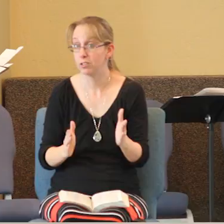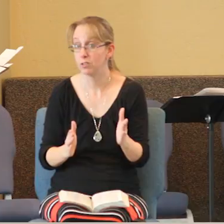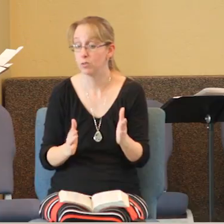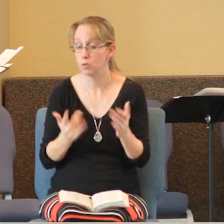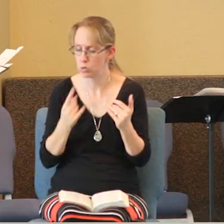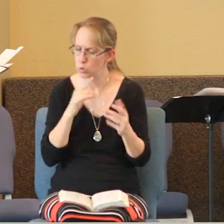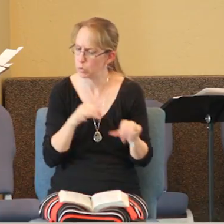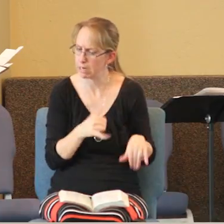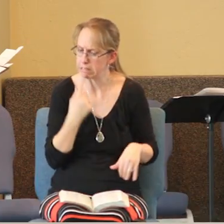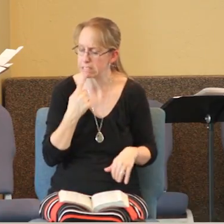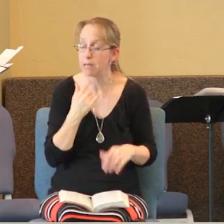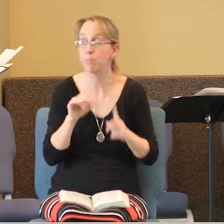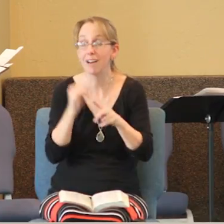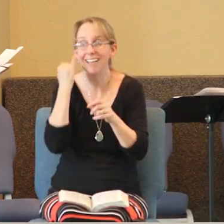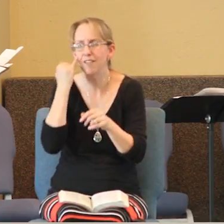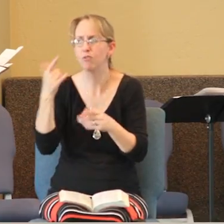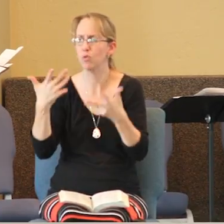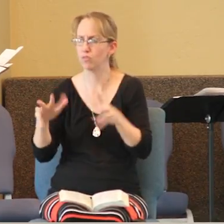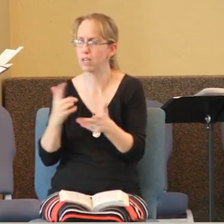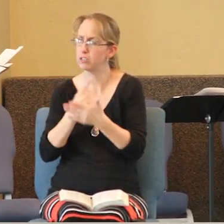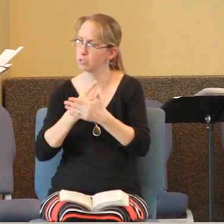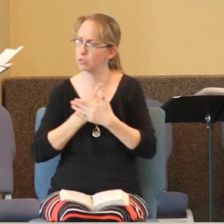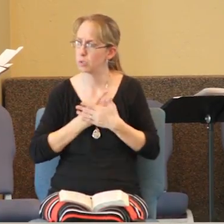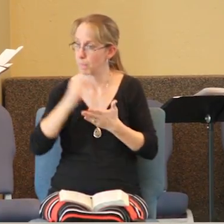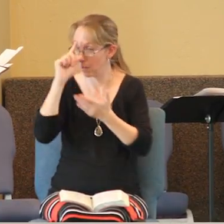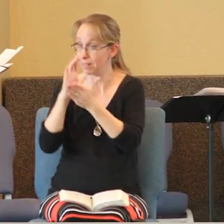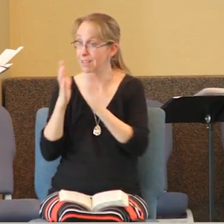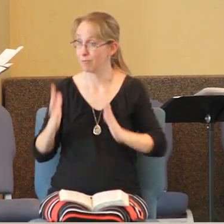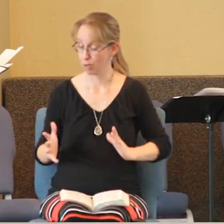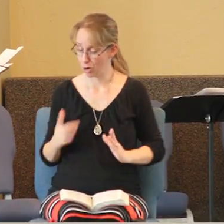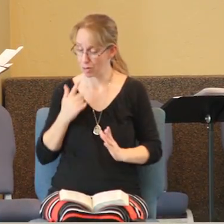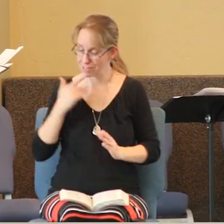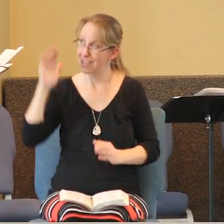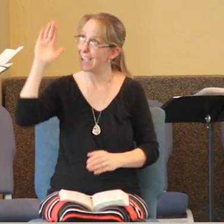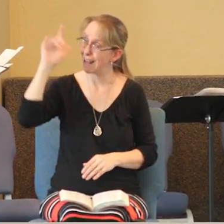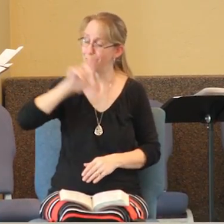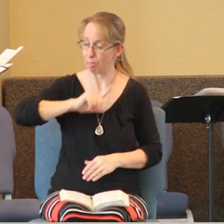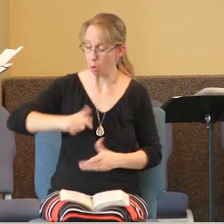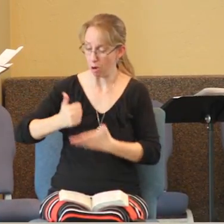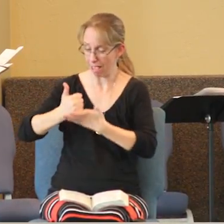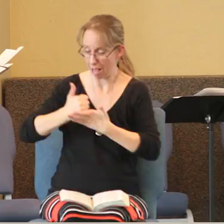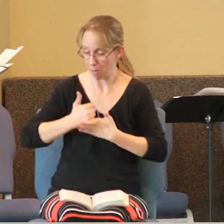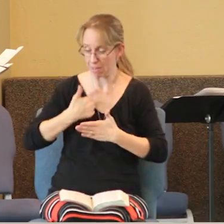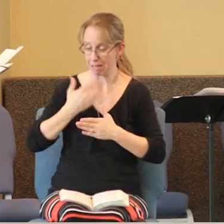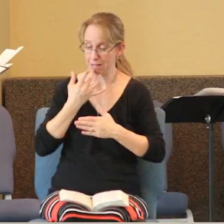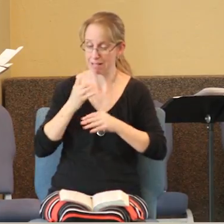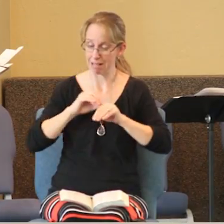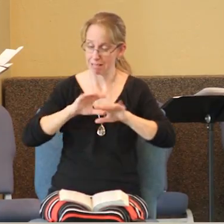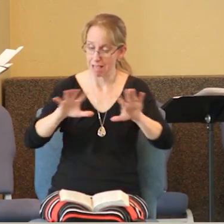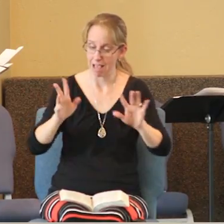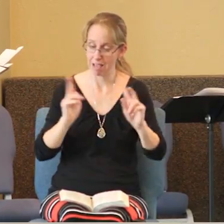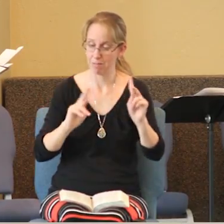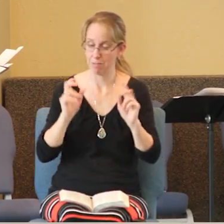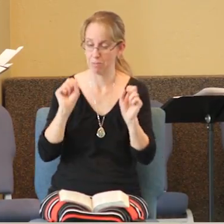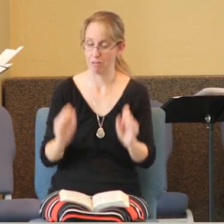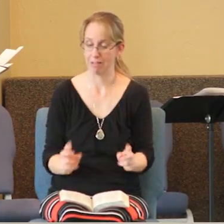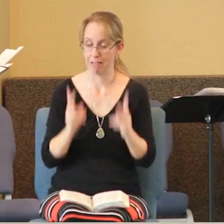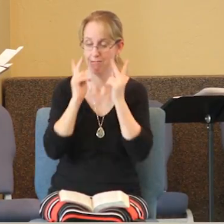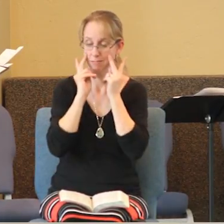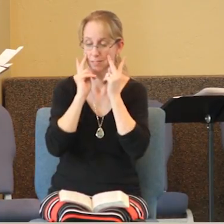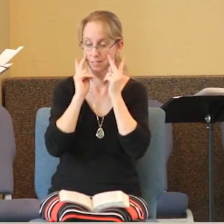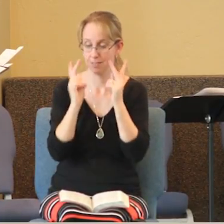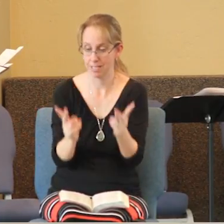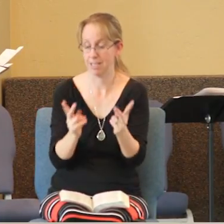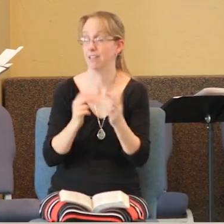And so my prayer for us this week is that if you're not a believer, what I just said, but if you're a believer and you're a follower of God, that you would say,